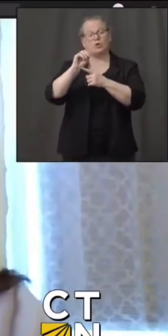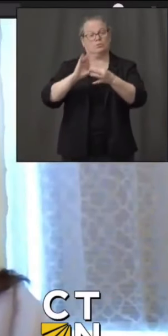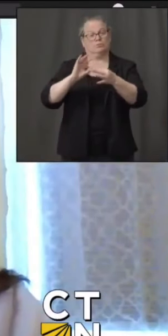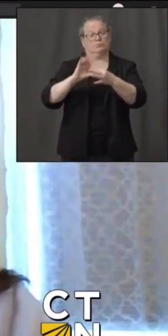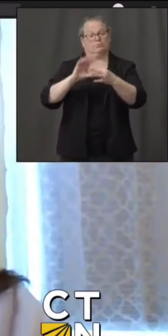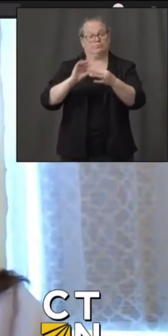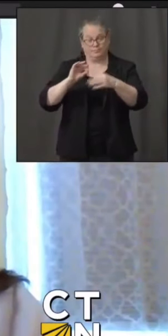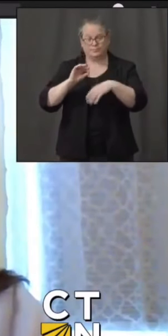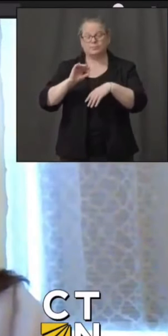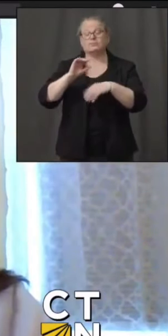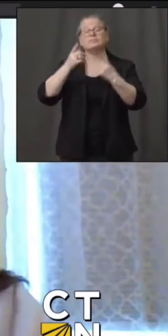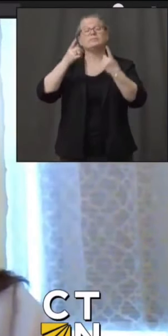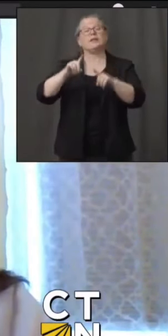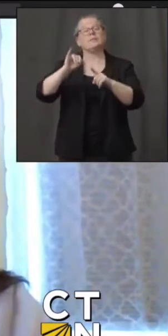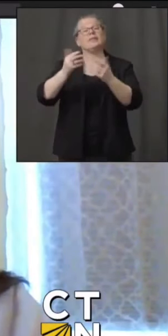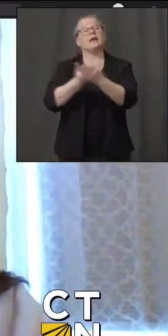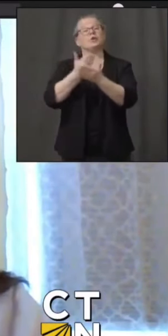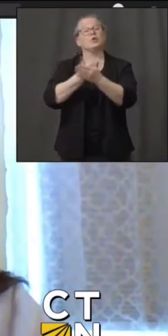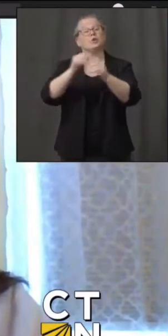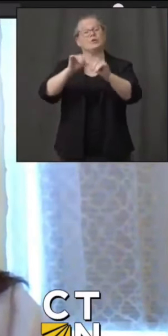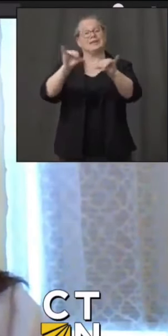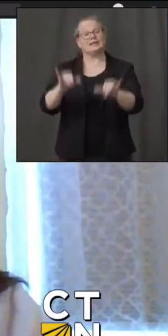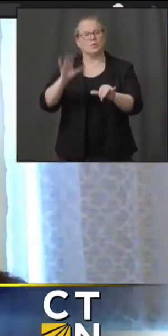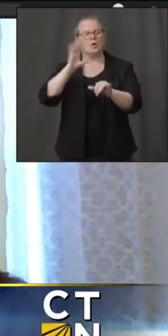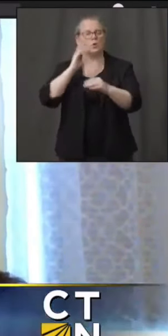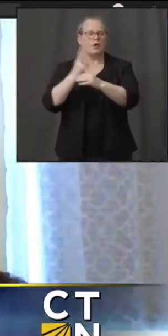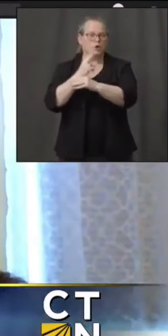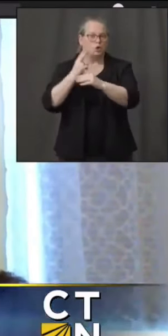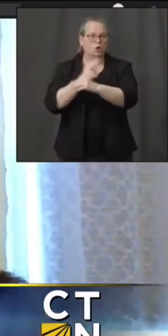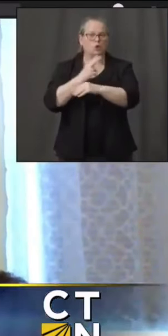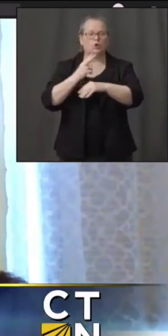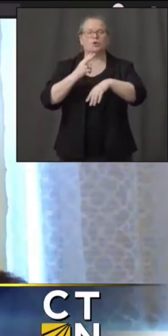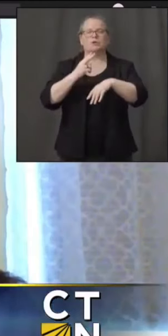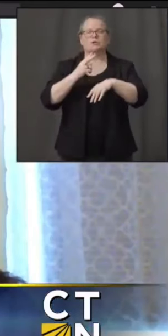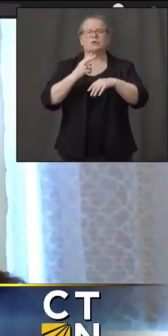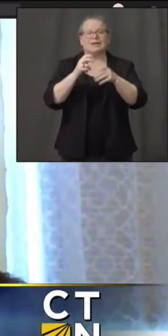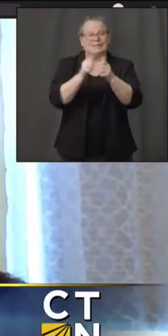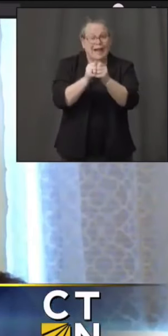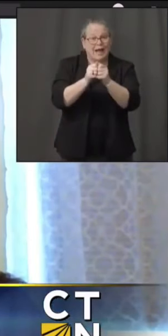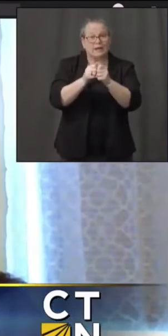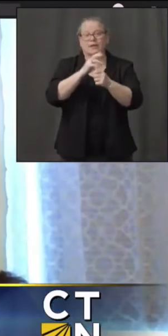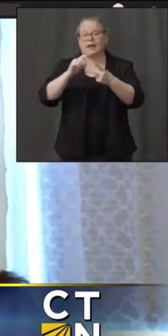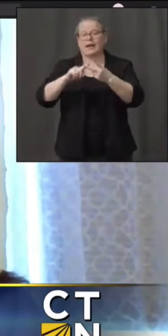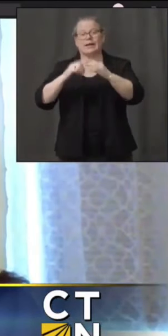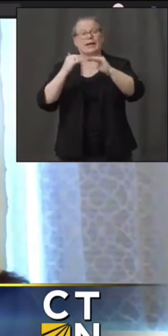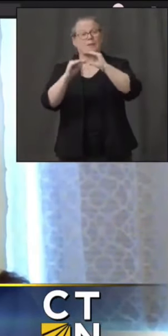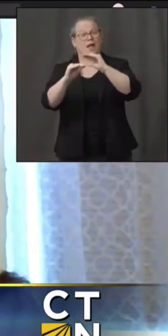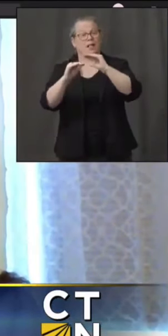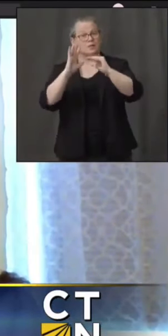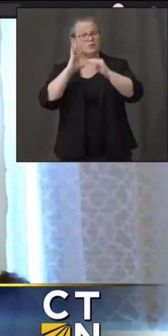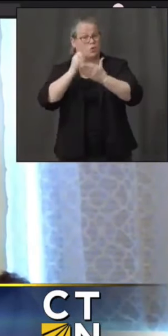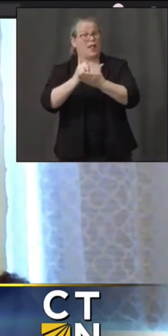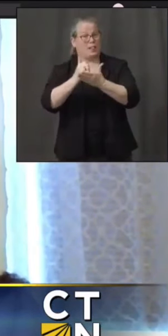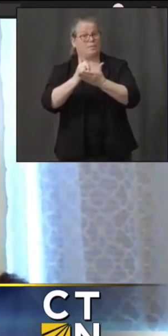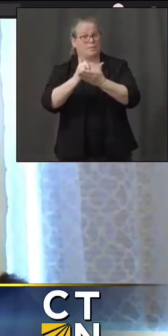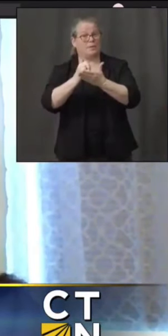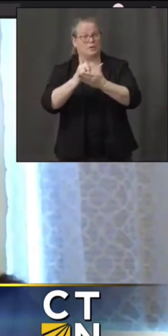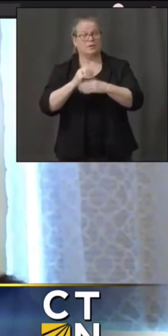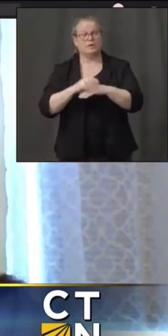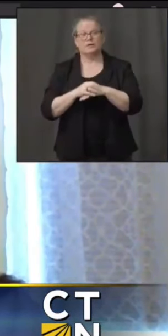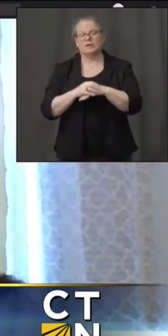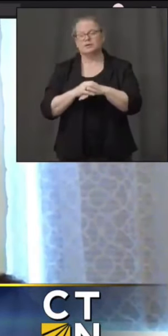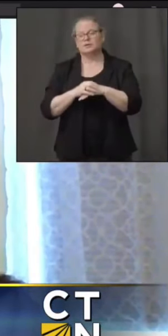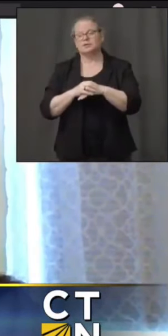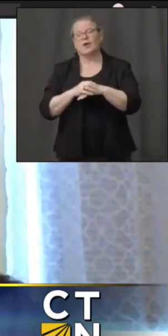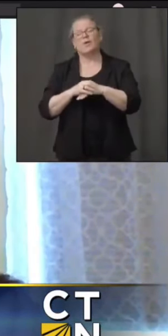using SMS text technology as well as emails to help automate some of this work. So as opposed to traditional contact